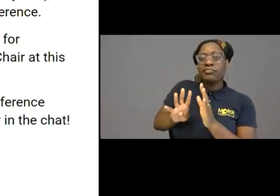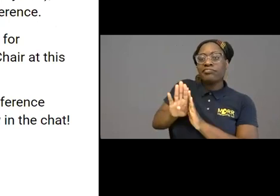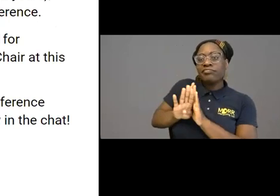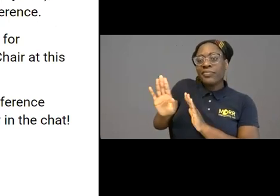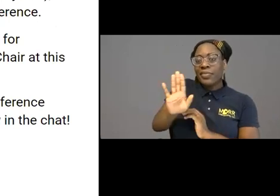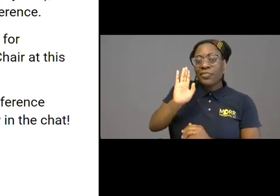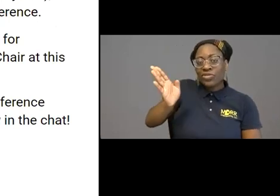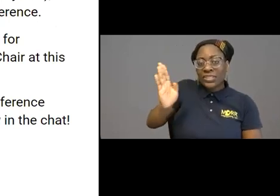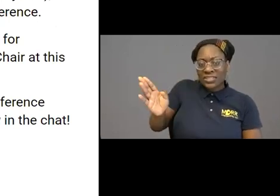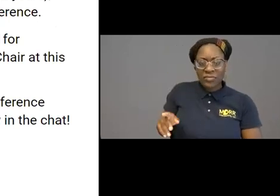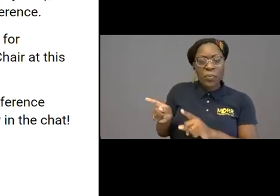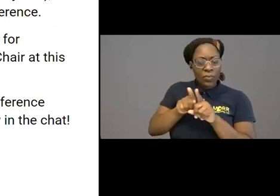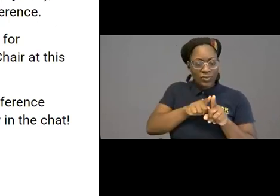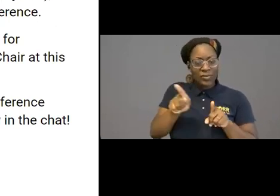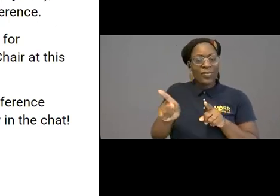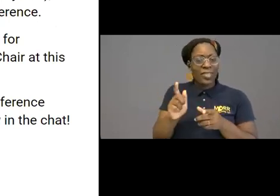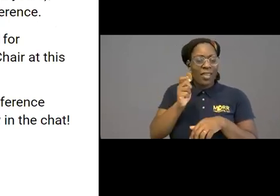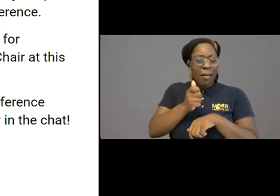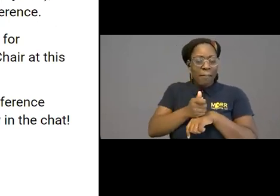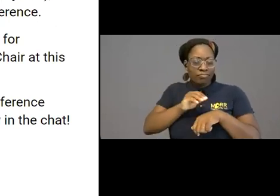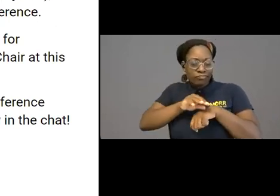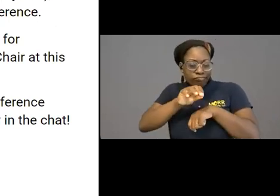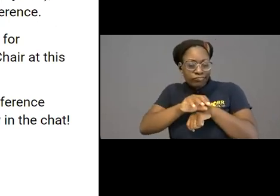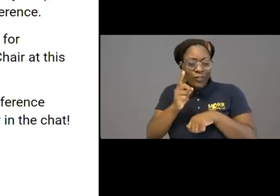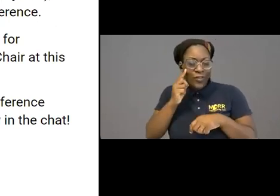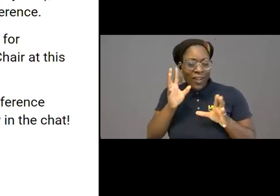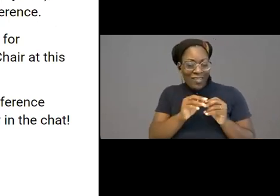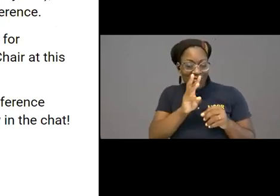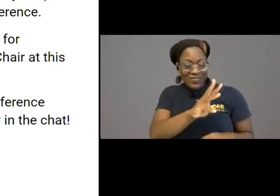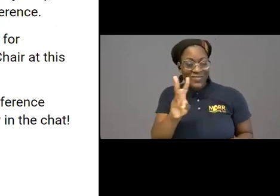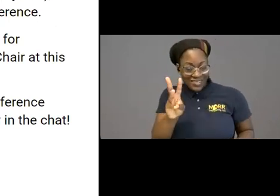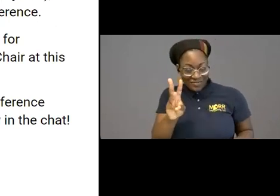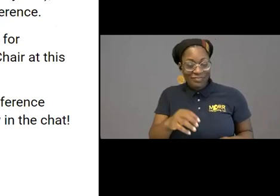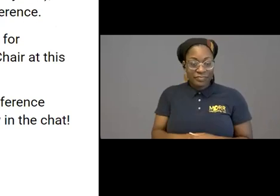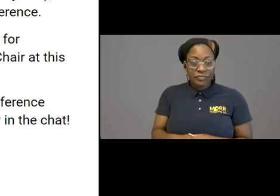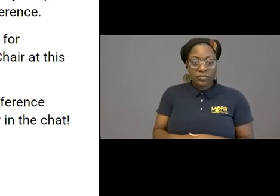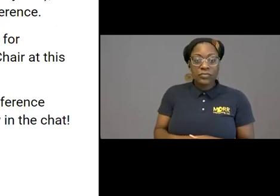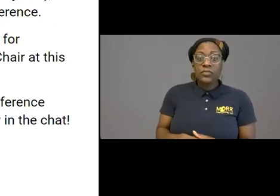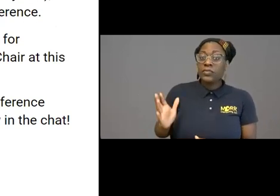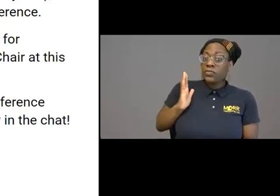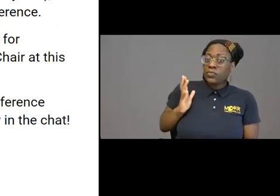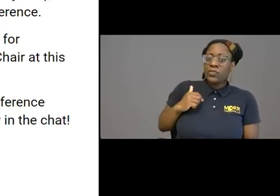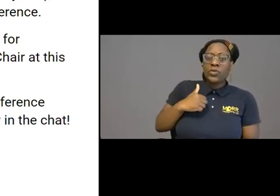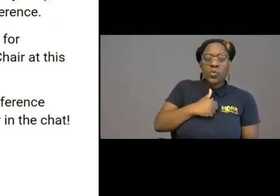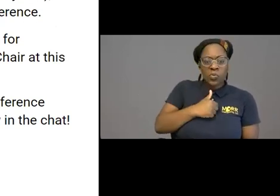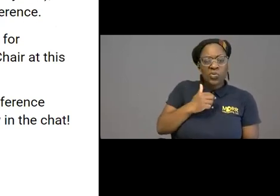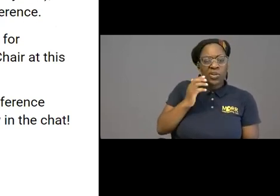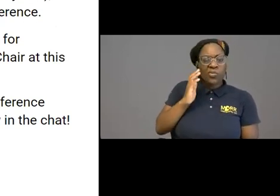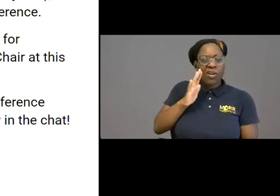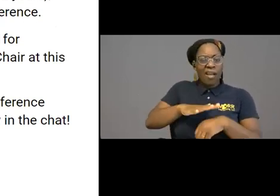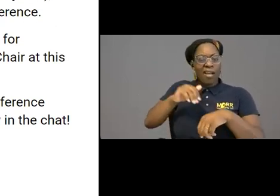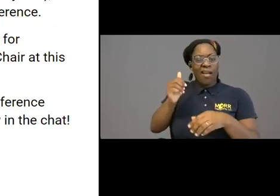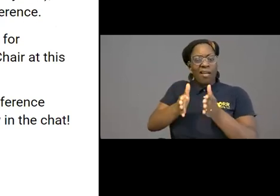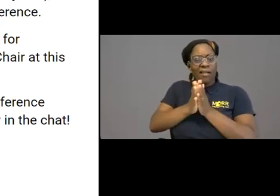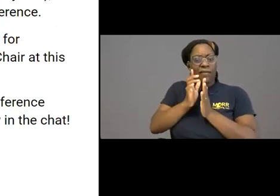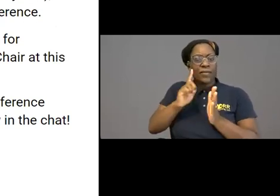Originally, we were going to put out a call for a conference chair and co-chair for a 2022 conference, but this year has been a really busy one for